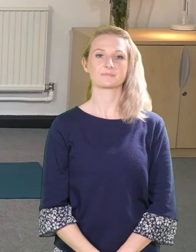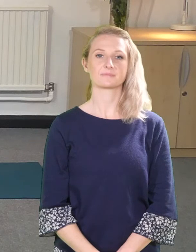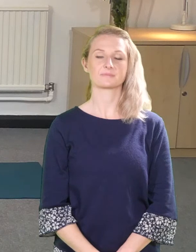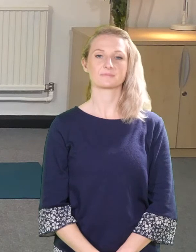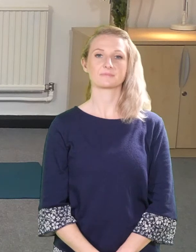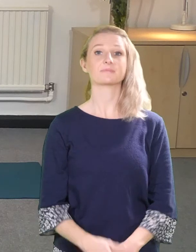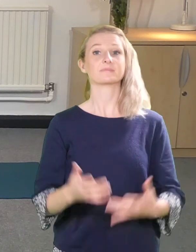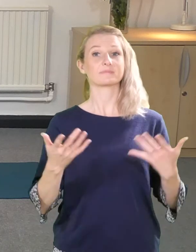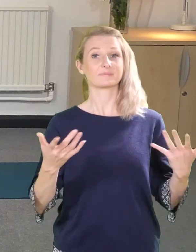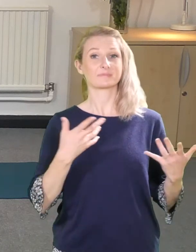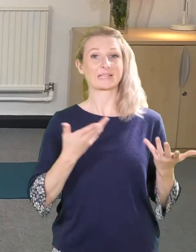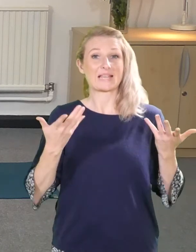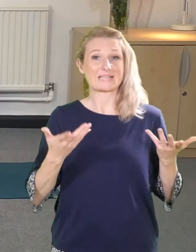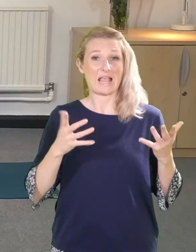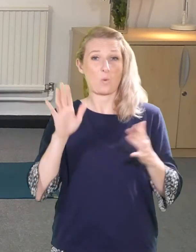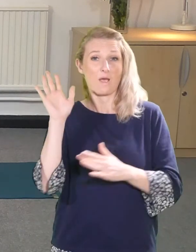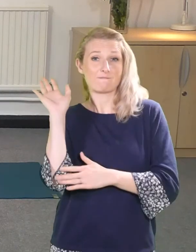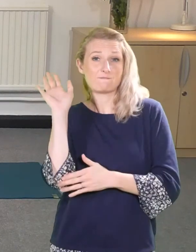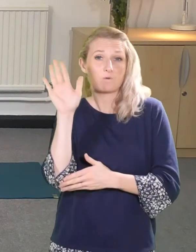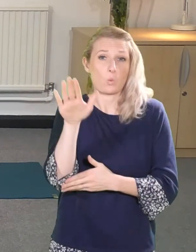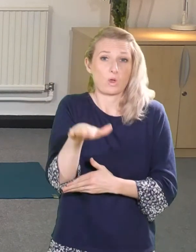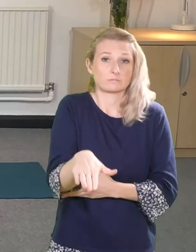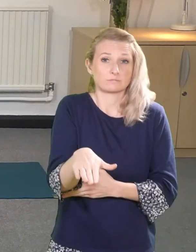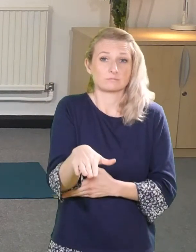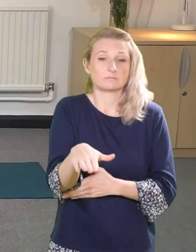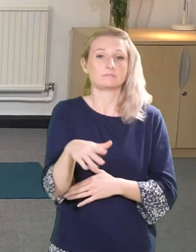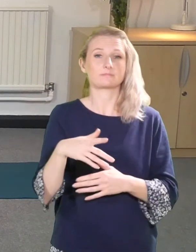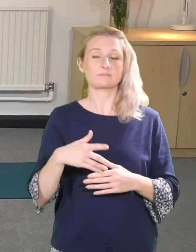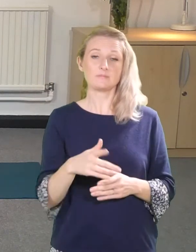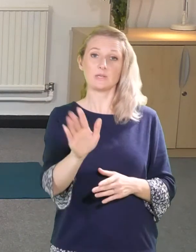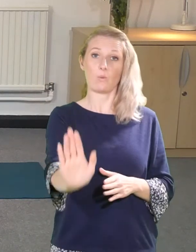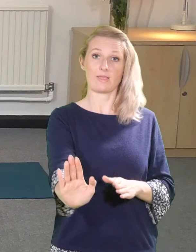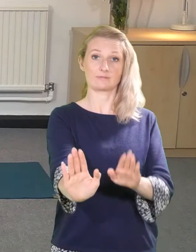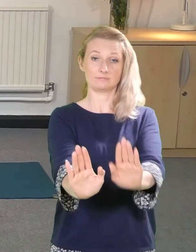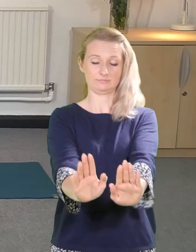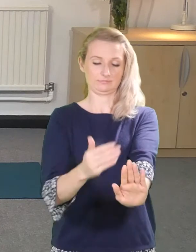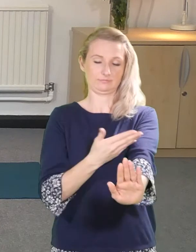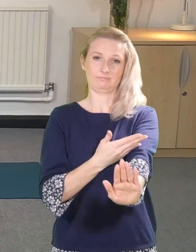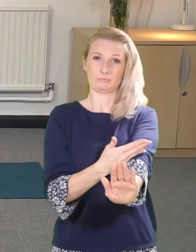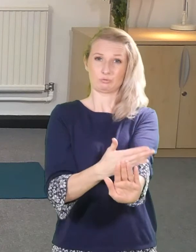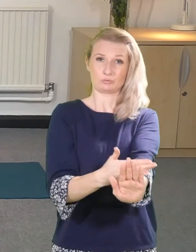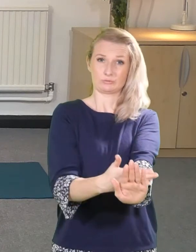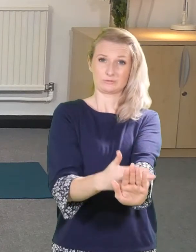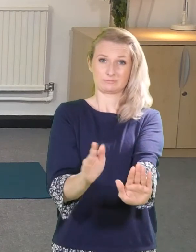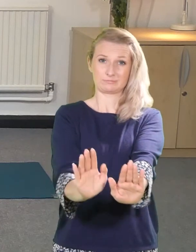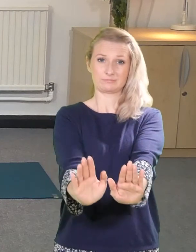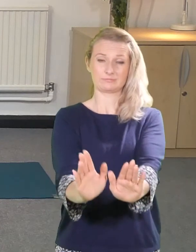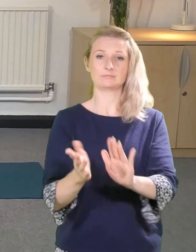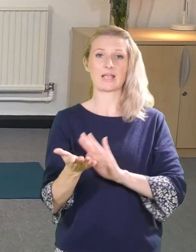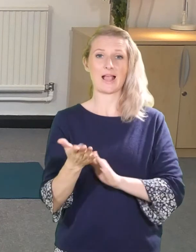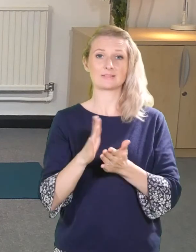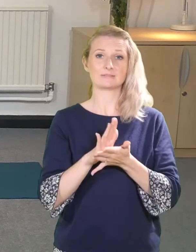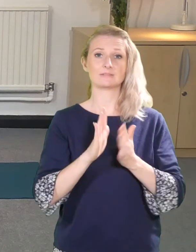And we're going to do some forward bending. So now extend your legs in front of you. Bring your hands to your